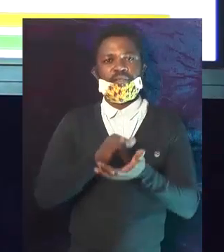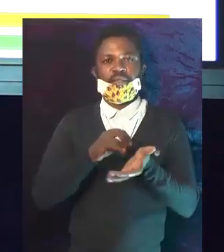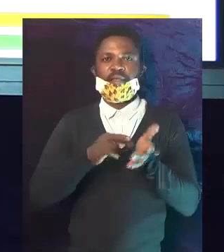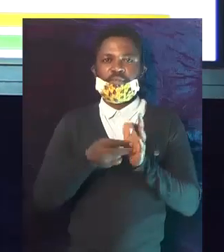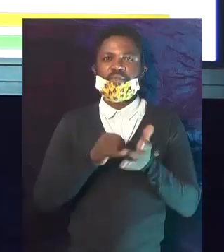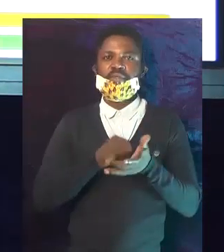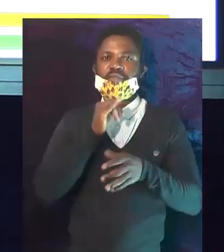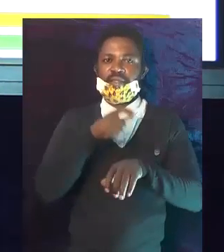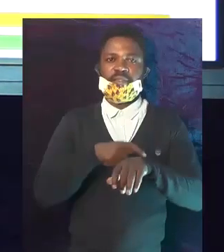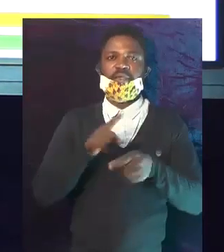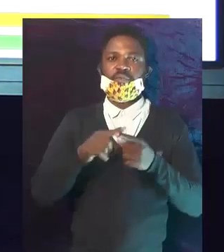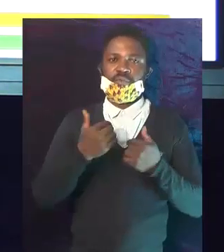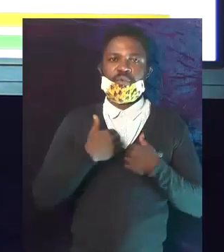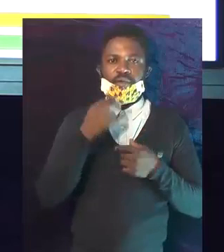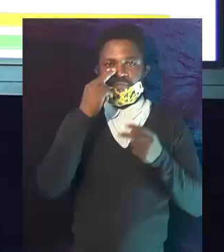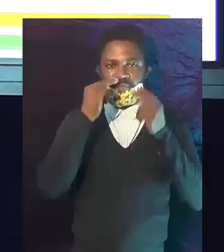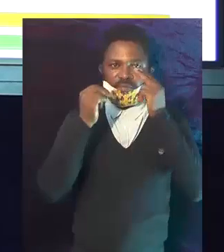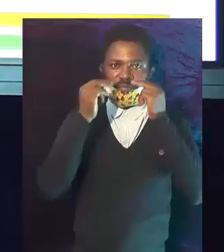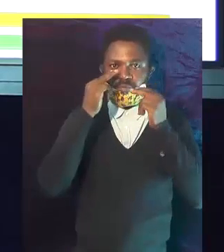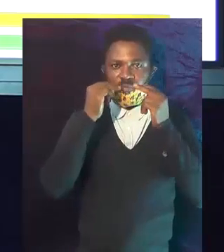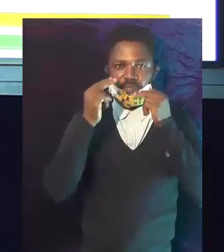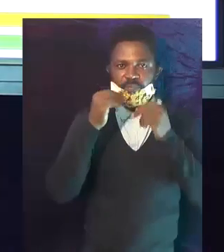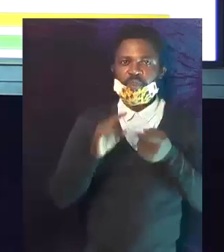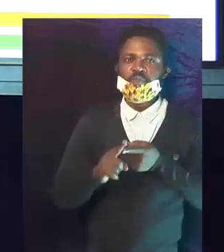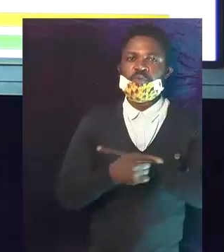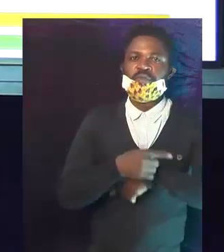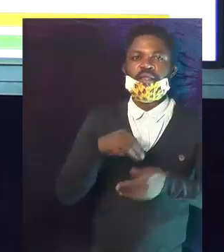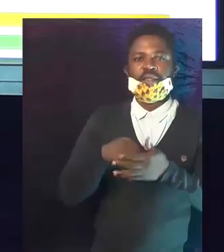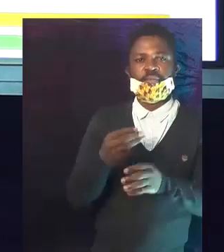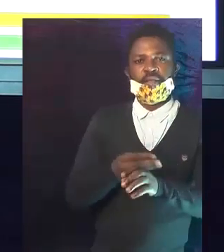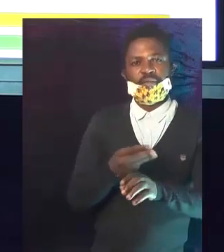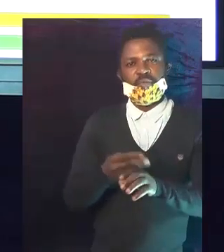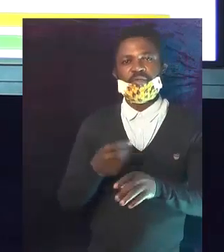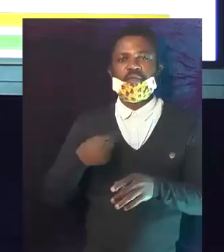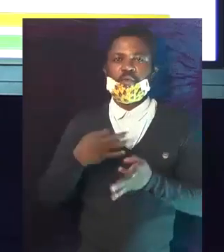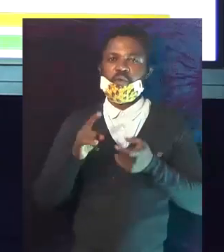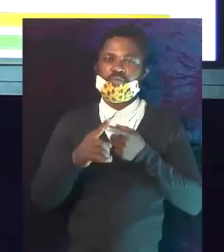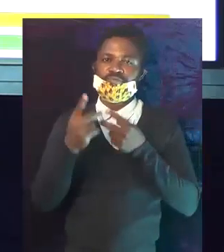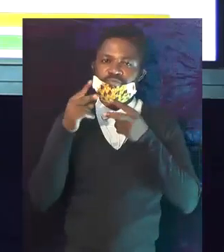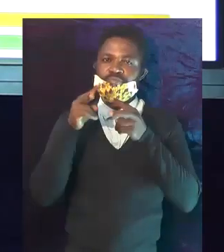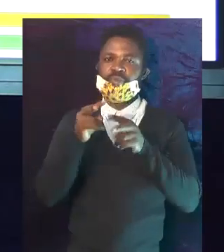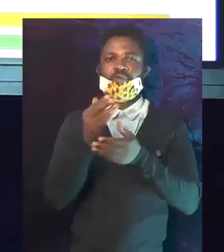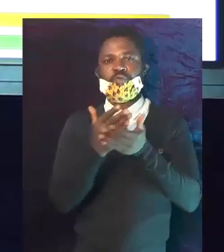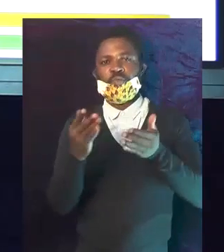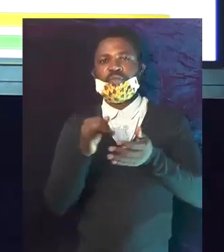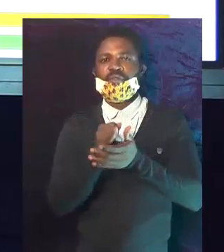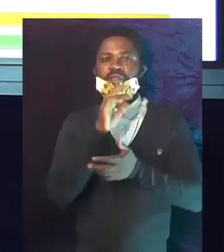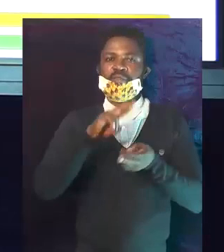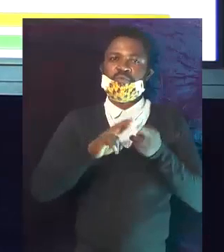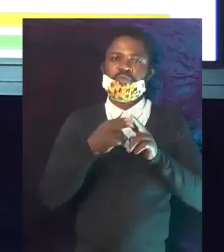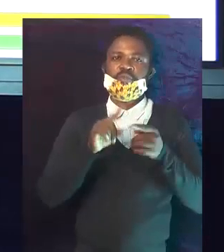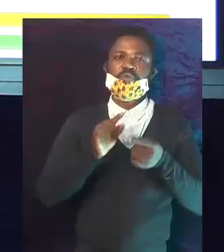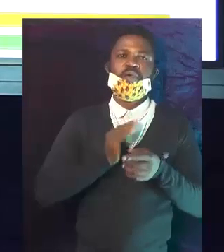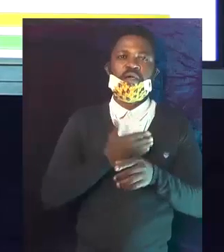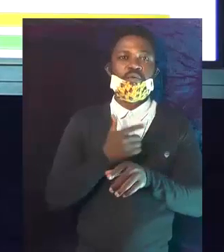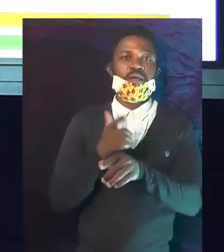and that means it is time to have some fun. Today in mathematics, we will be looking at something that is related